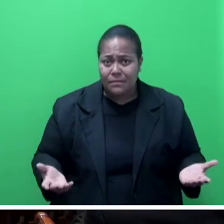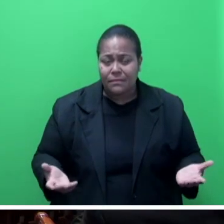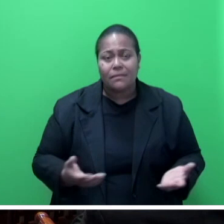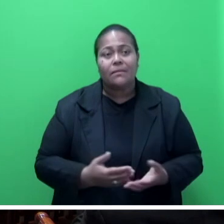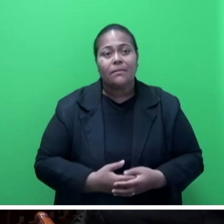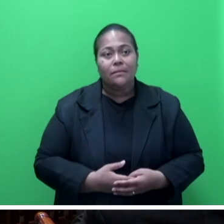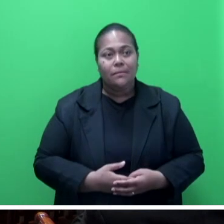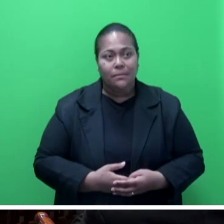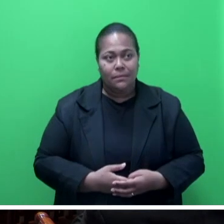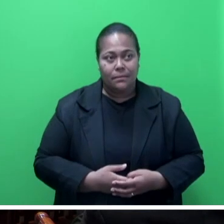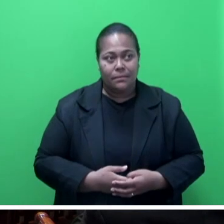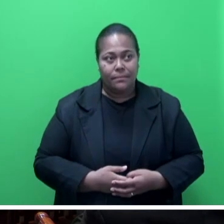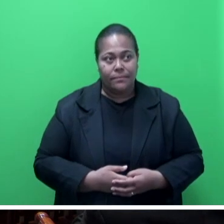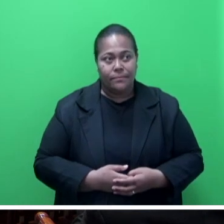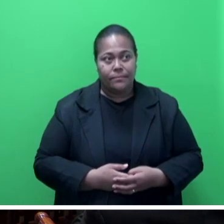Honorable,